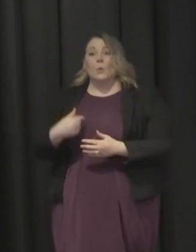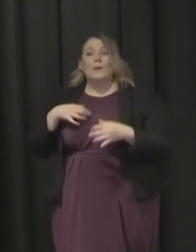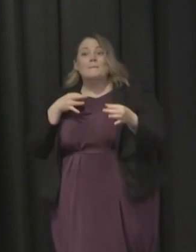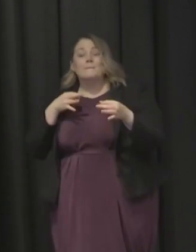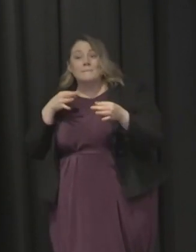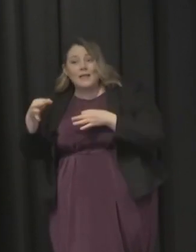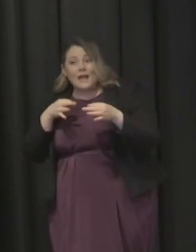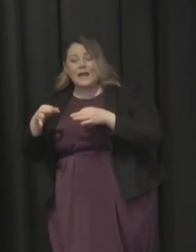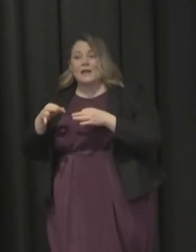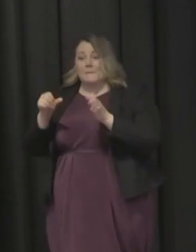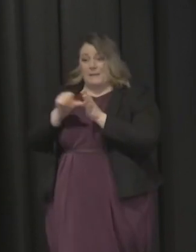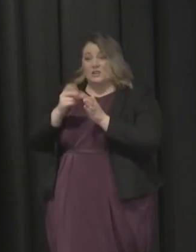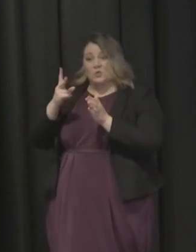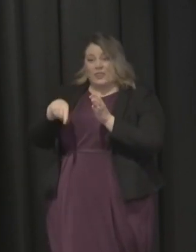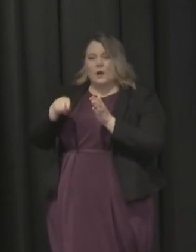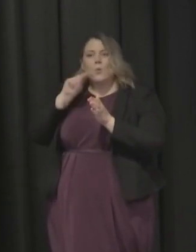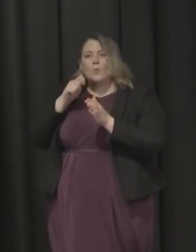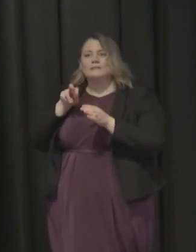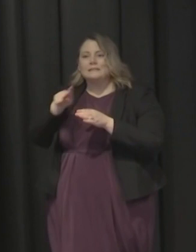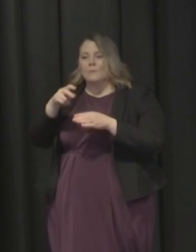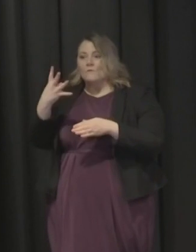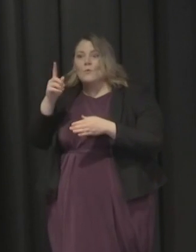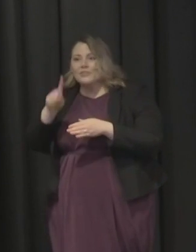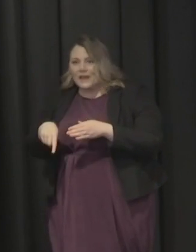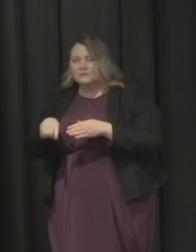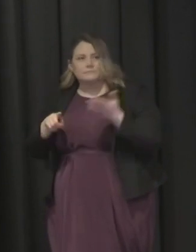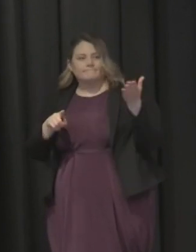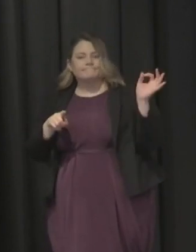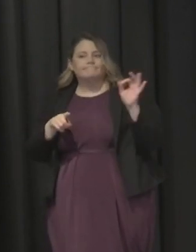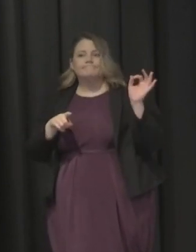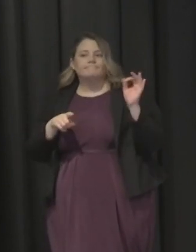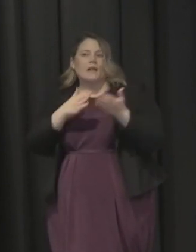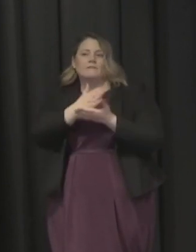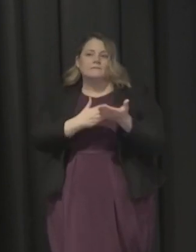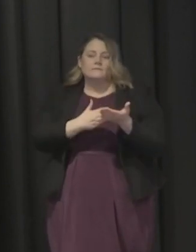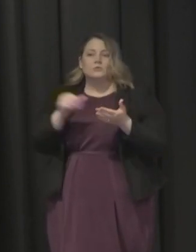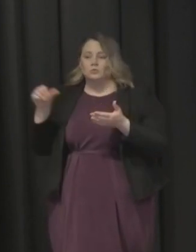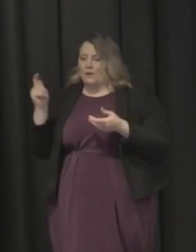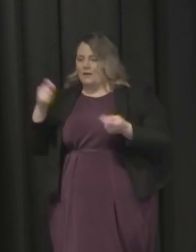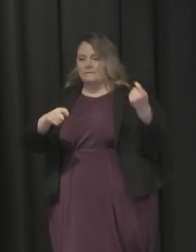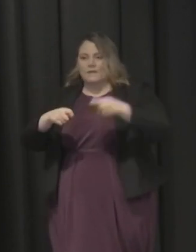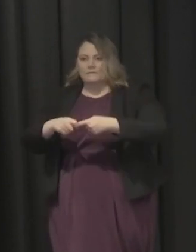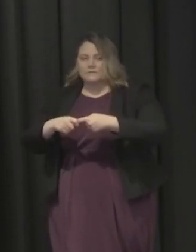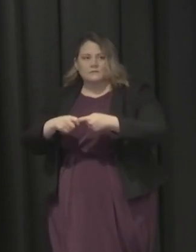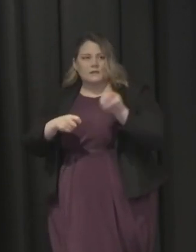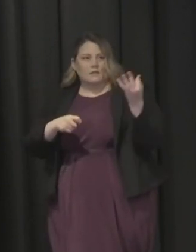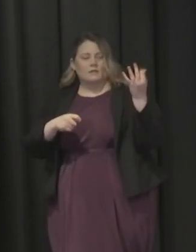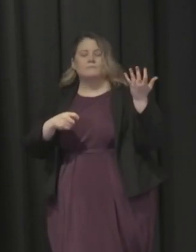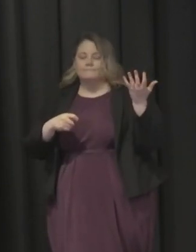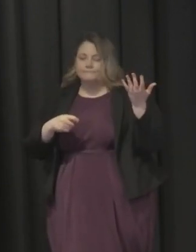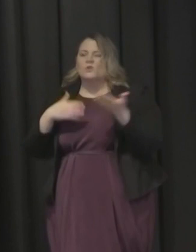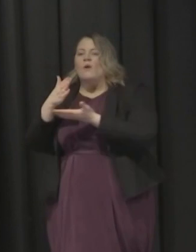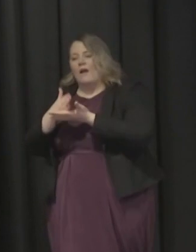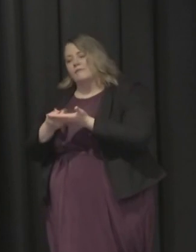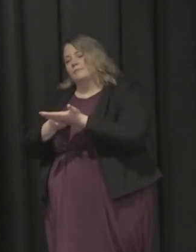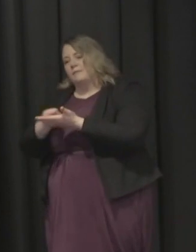find these payments less than they would see as being appropriate in the